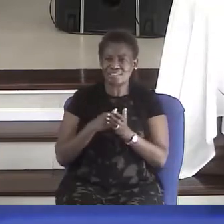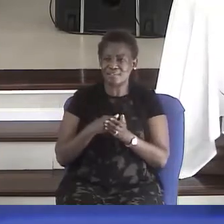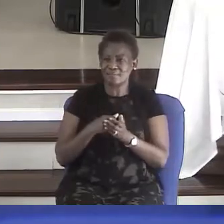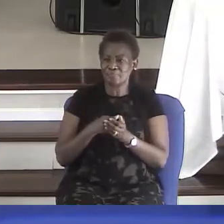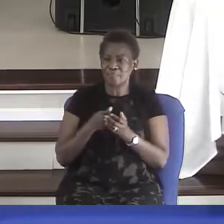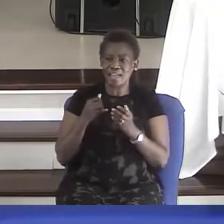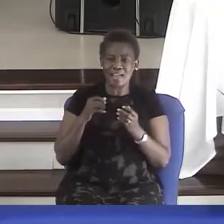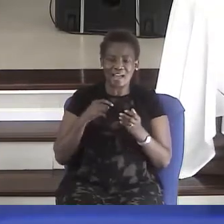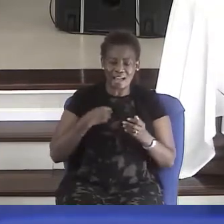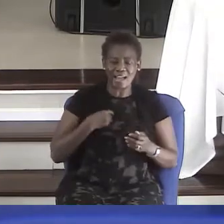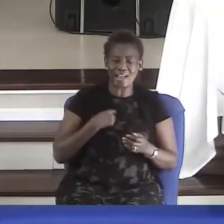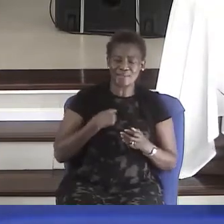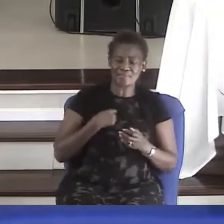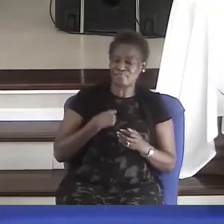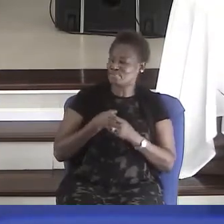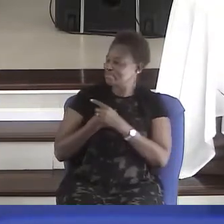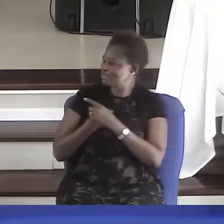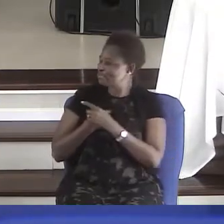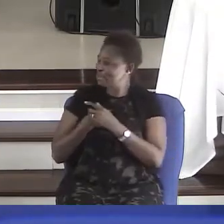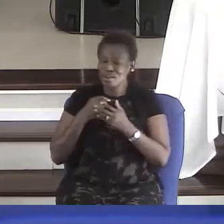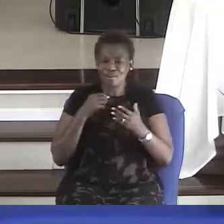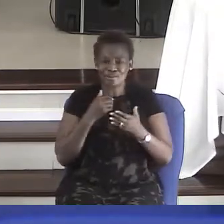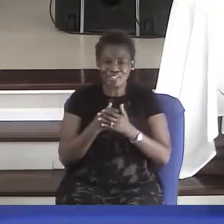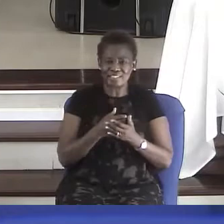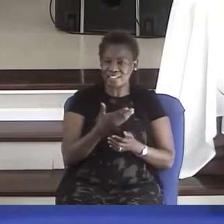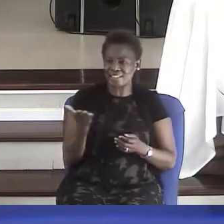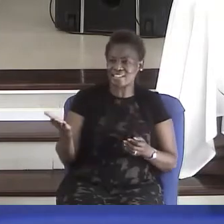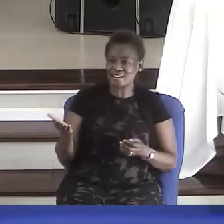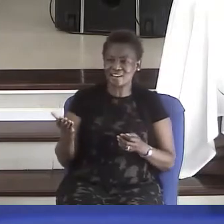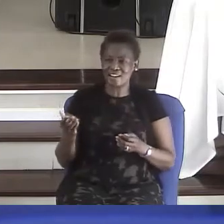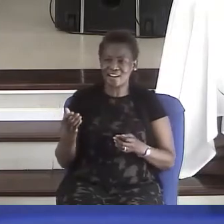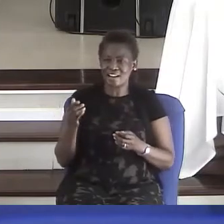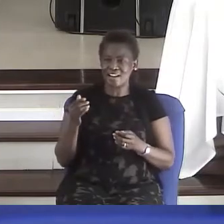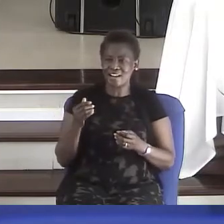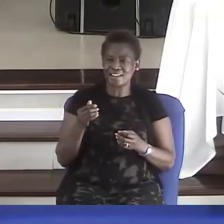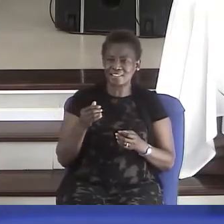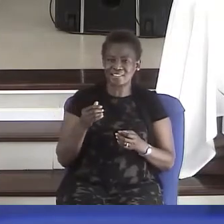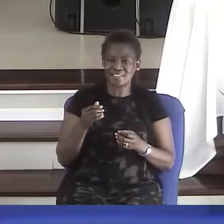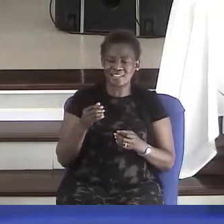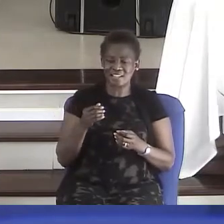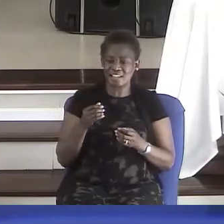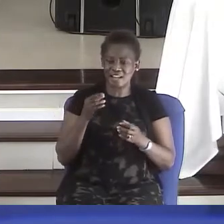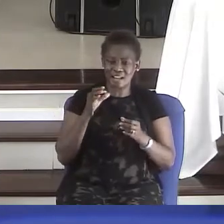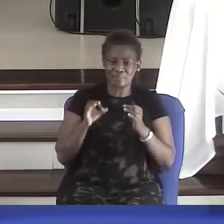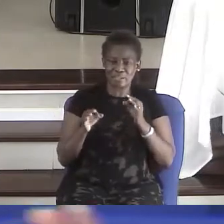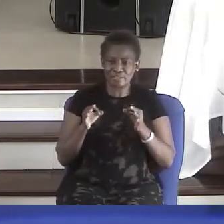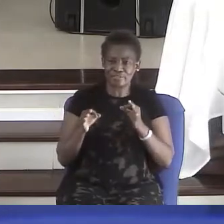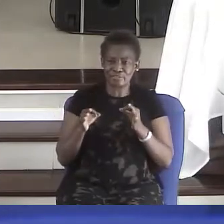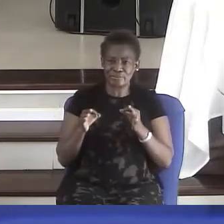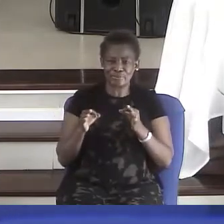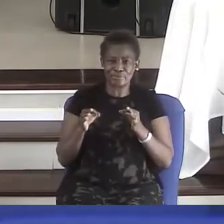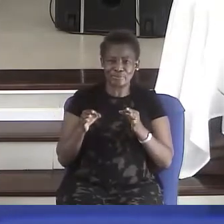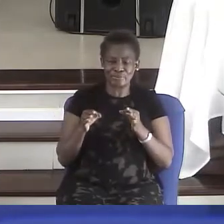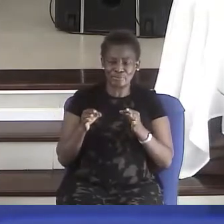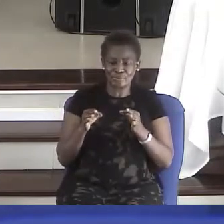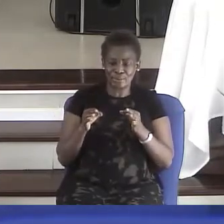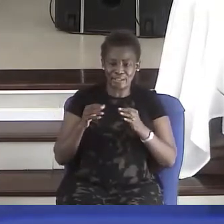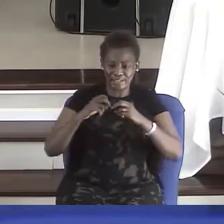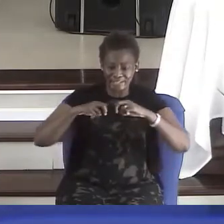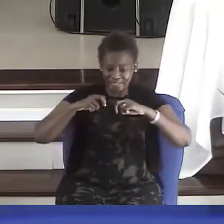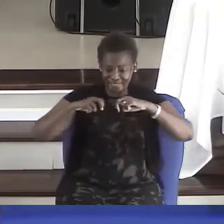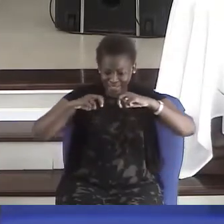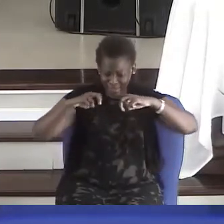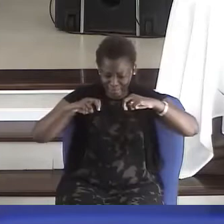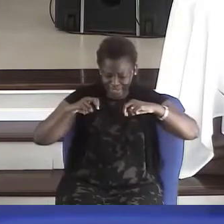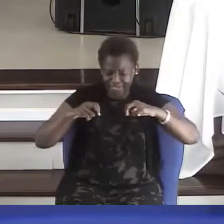more passages on the screen. Because if you look at Isaiah, as he made this prophecy, this was